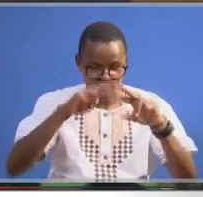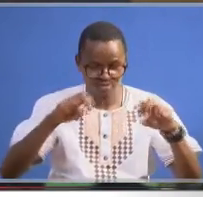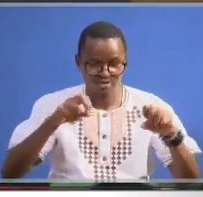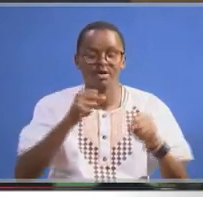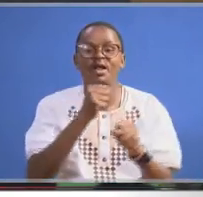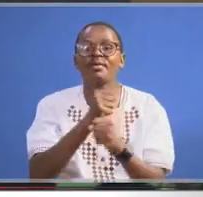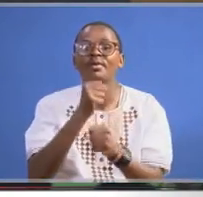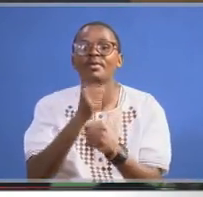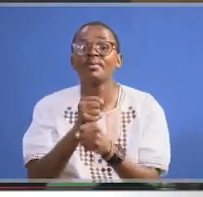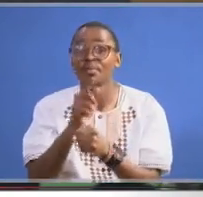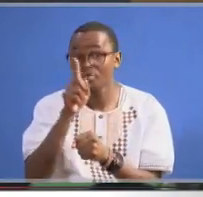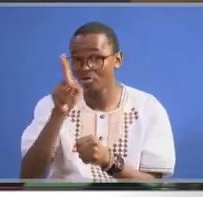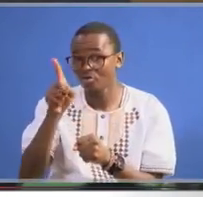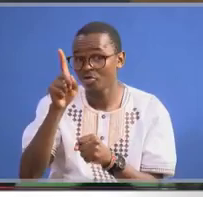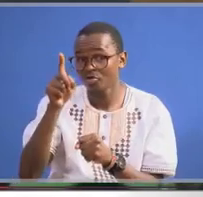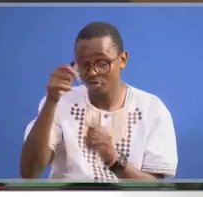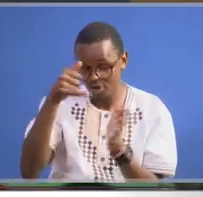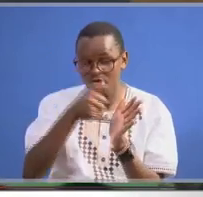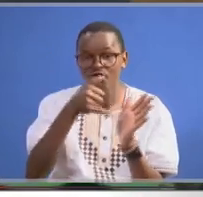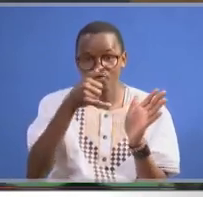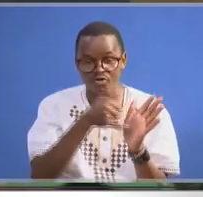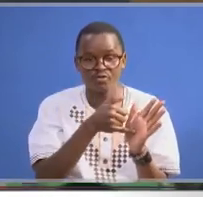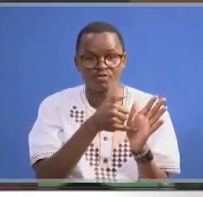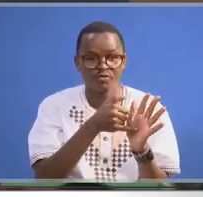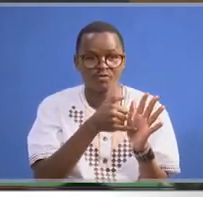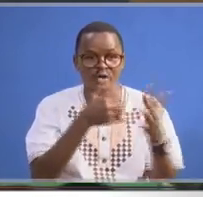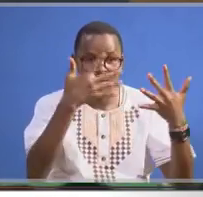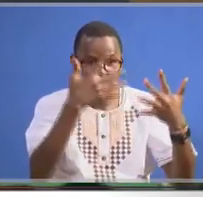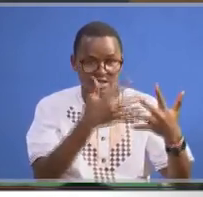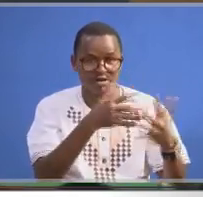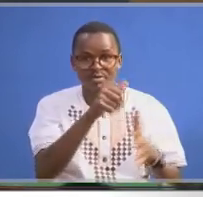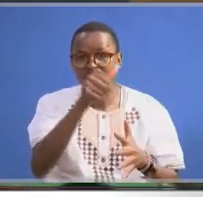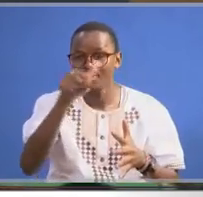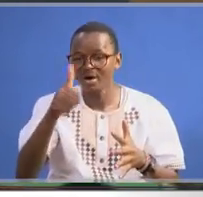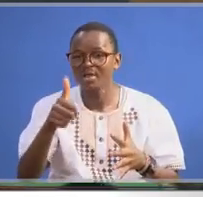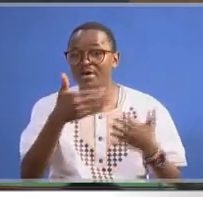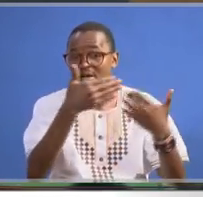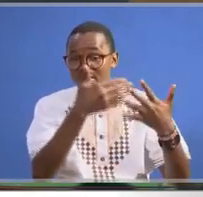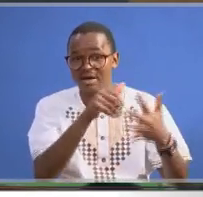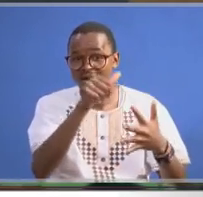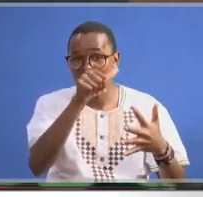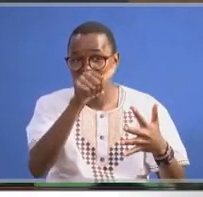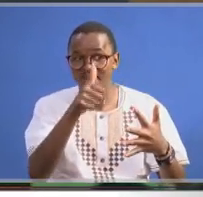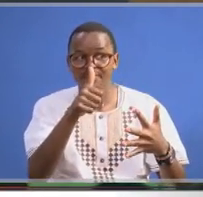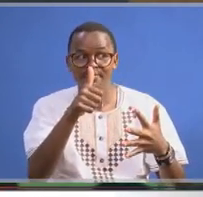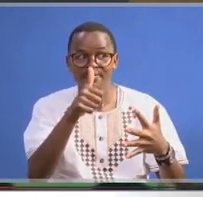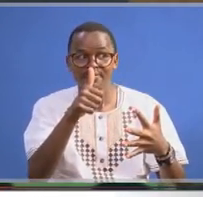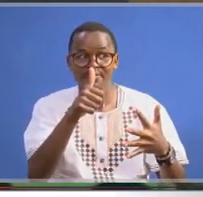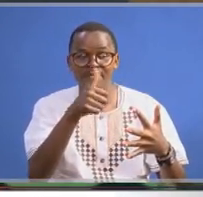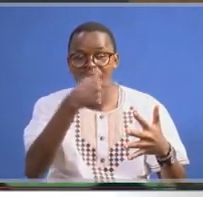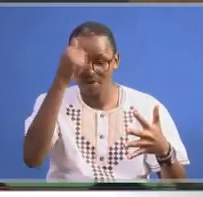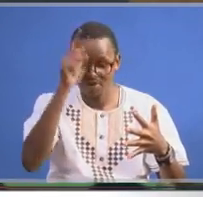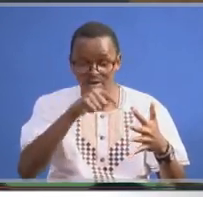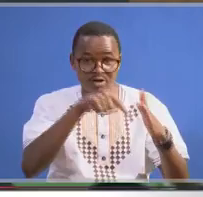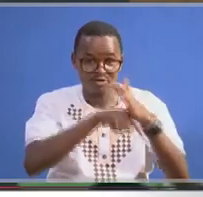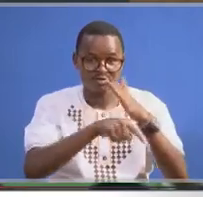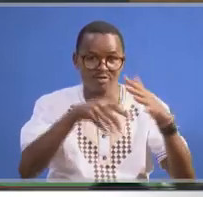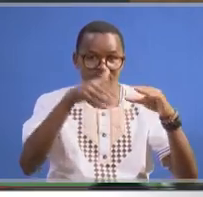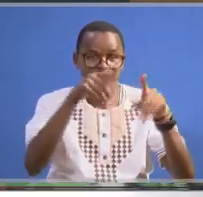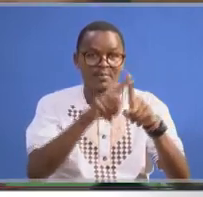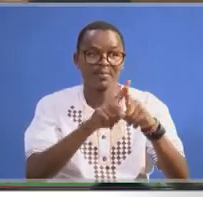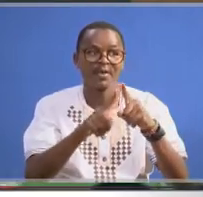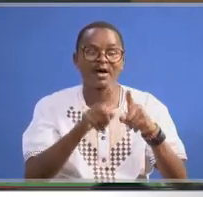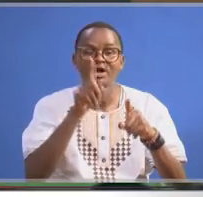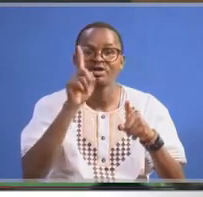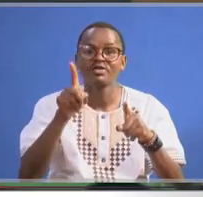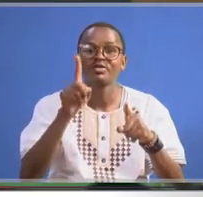utafanyika na wale ambao wanahusika watashikwa, wengine watashikwa, wengine watashikwa, watawekwa ndani. Lakini